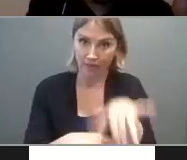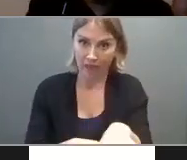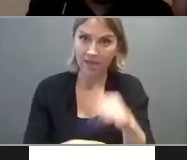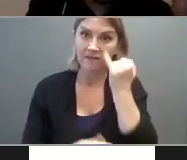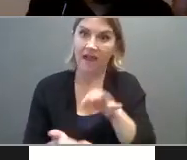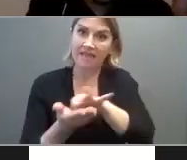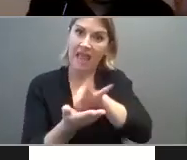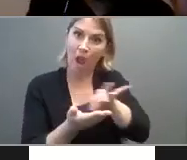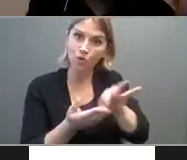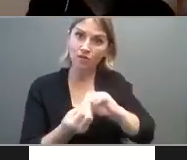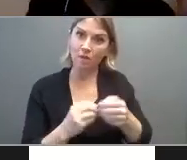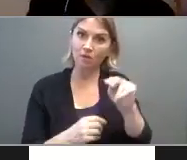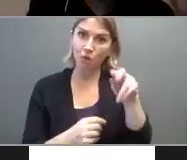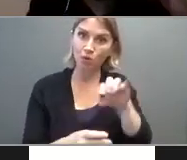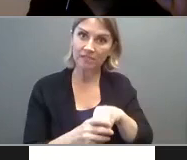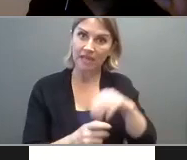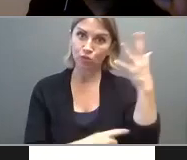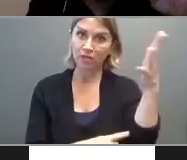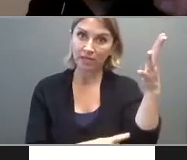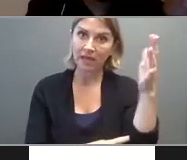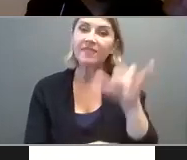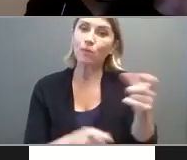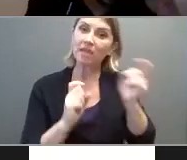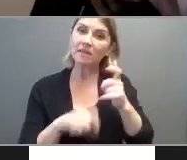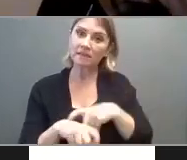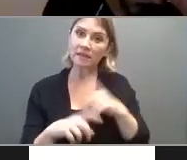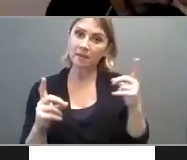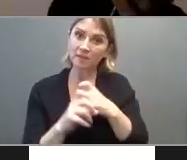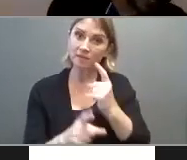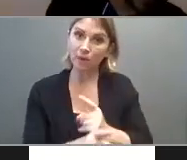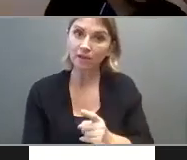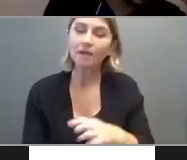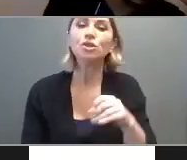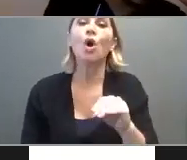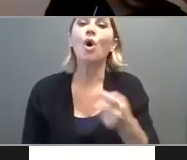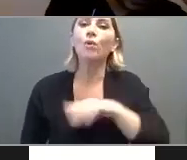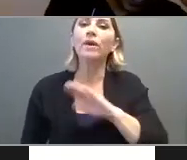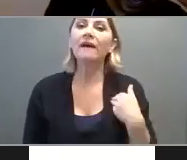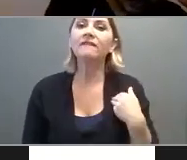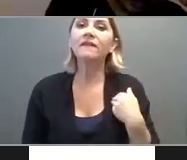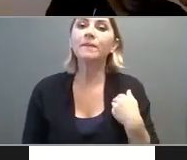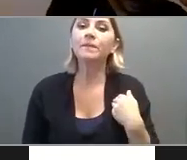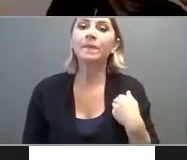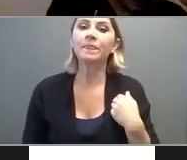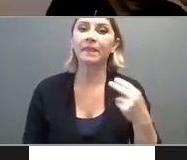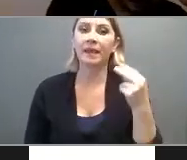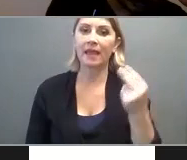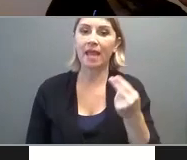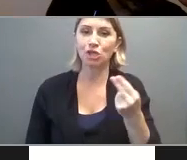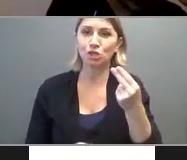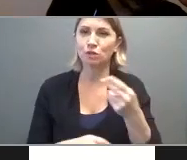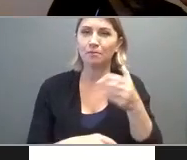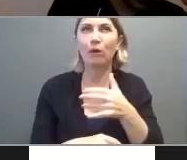count the number of nodes in my tree, that is the time complexity, right? So we have h to the power of